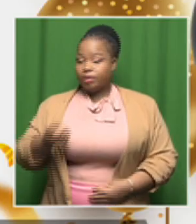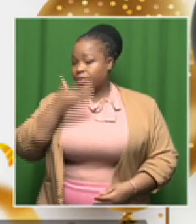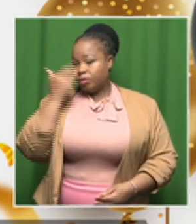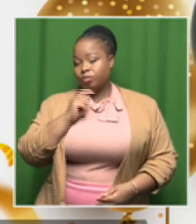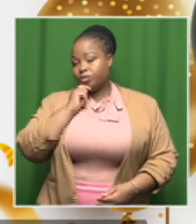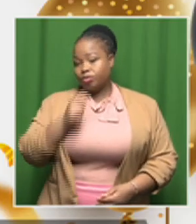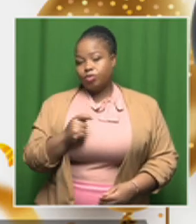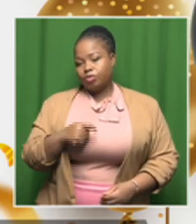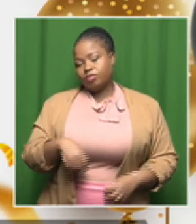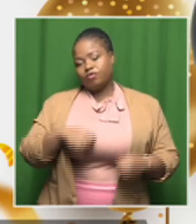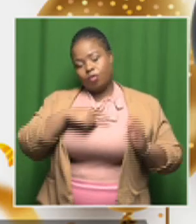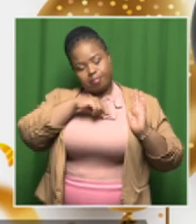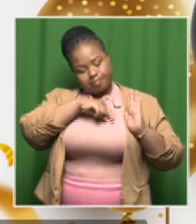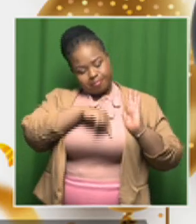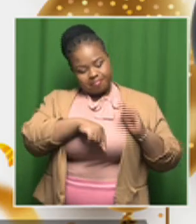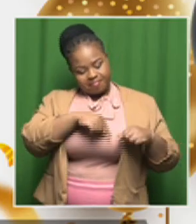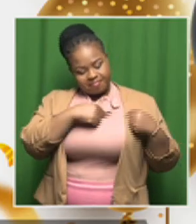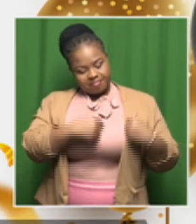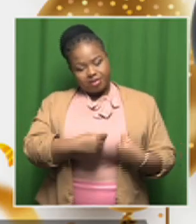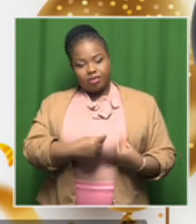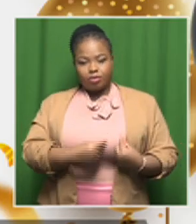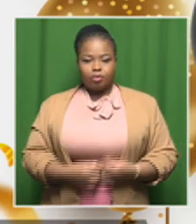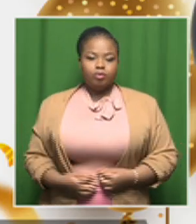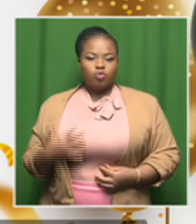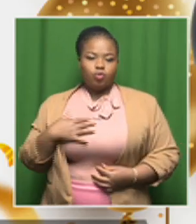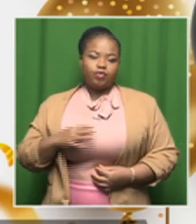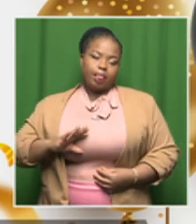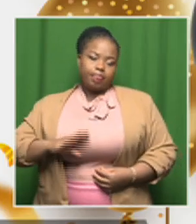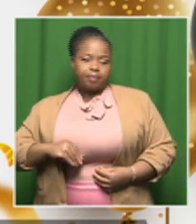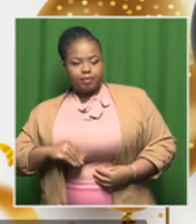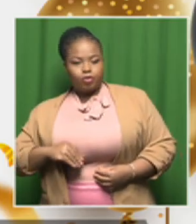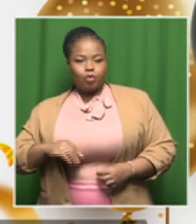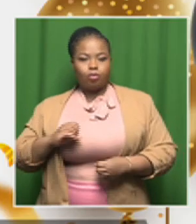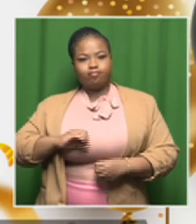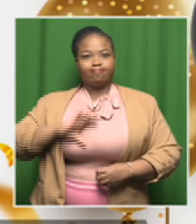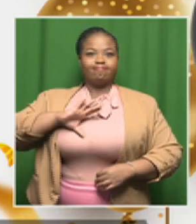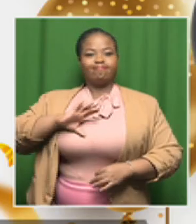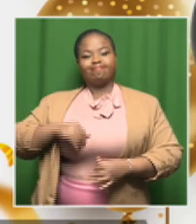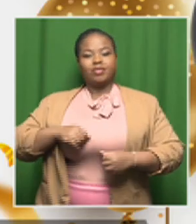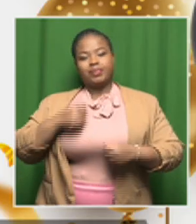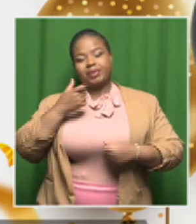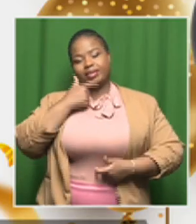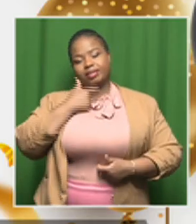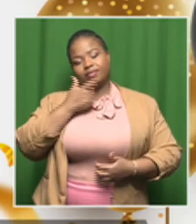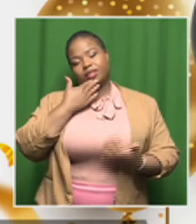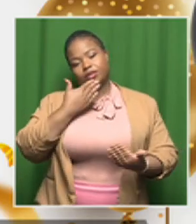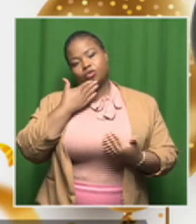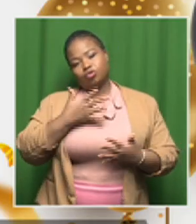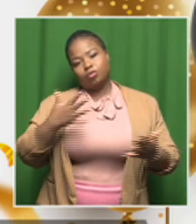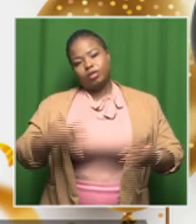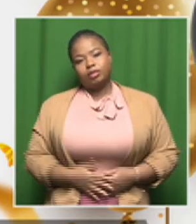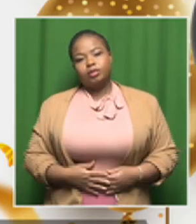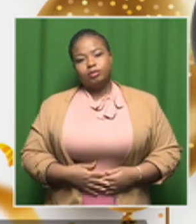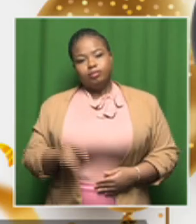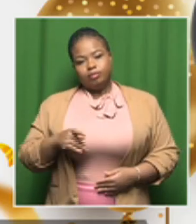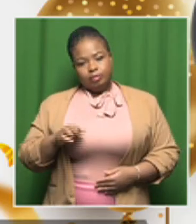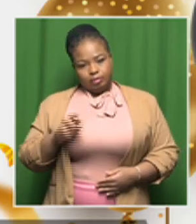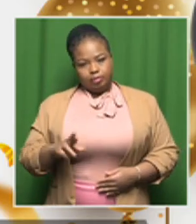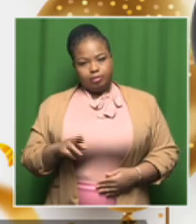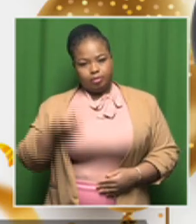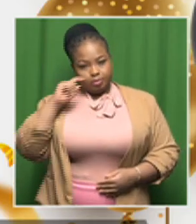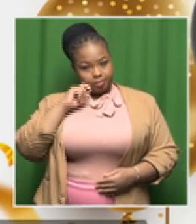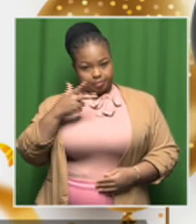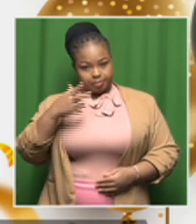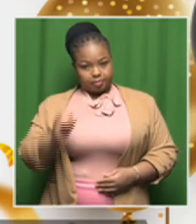the bottom of our hearts. When things were at our lowest, you made us laugh, and we cannot thank you enough. Pieter-Dirk Uys, 80